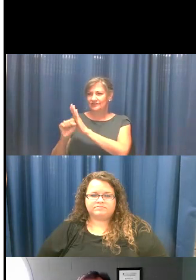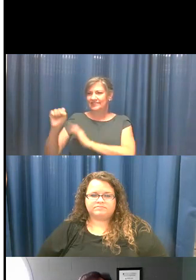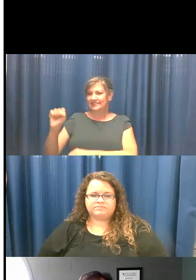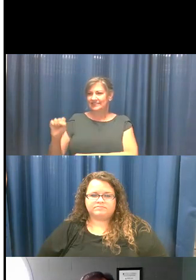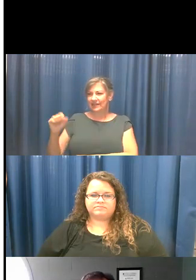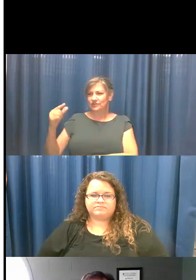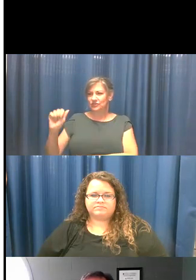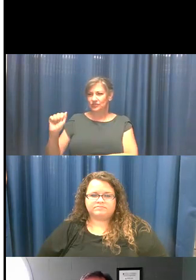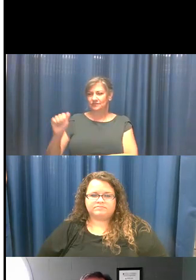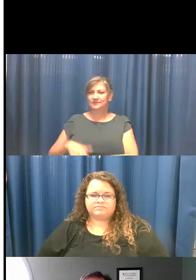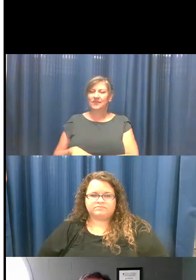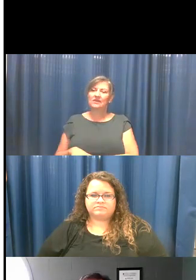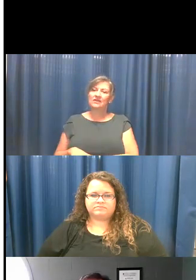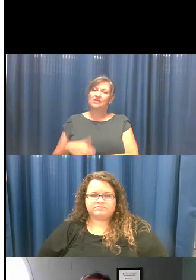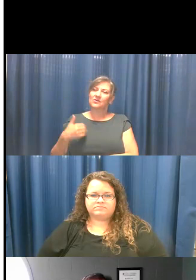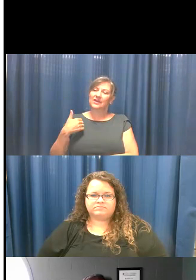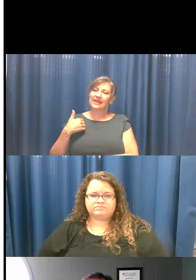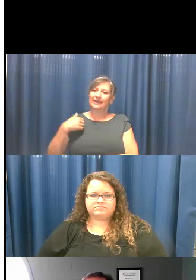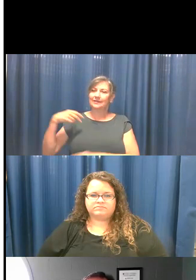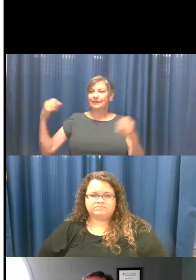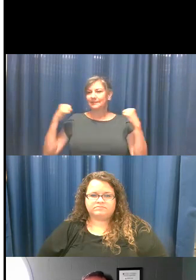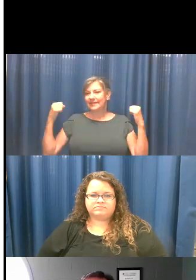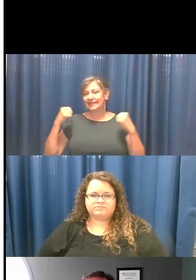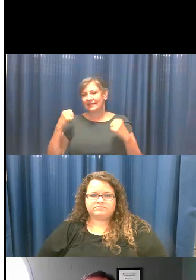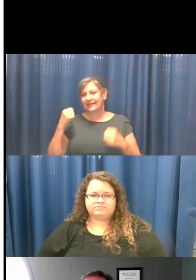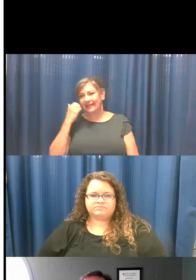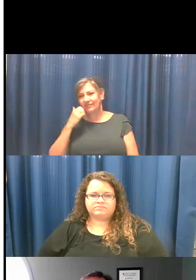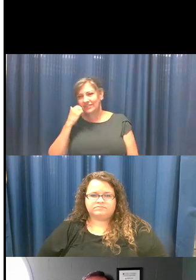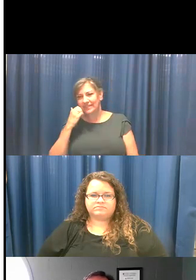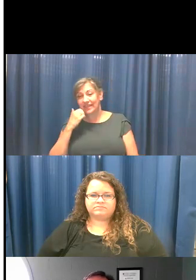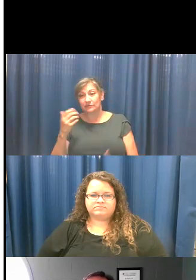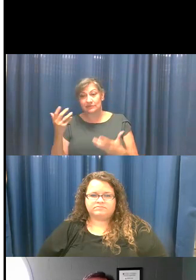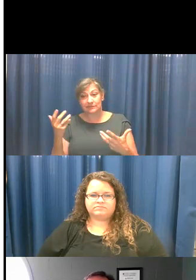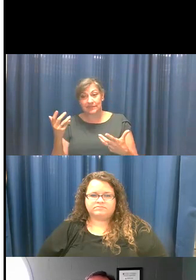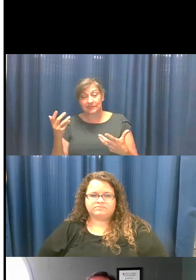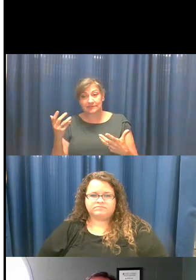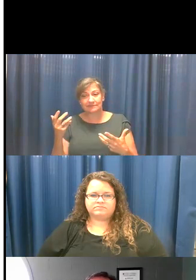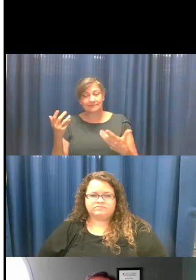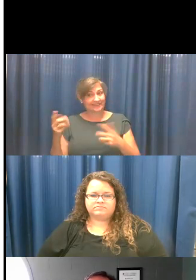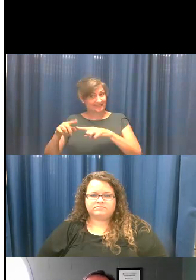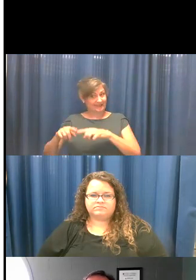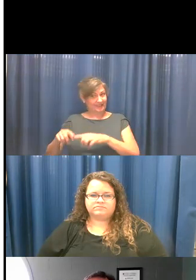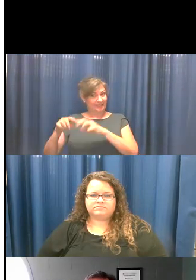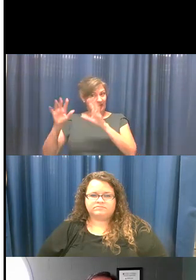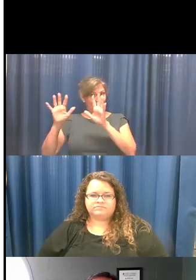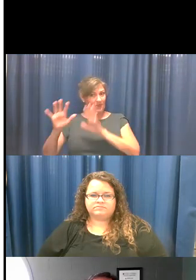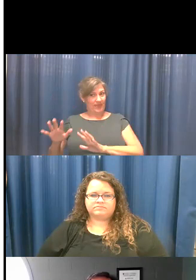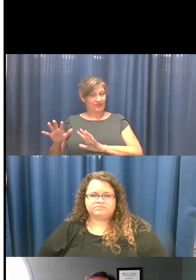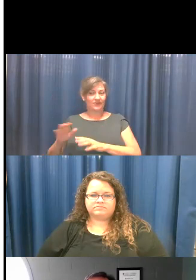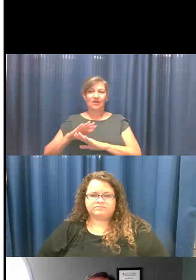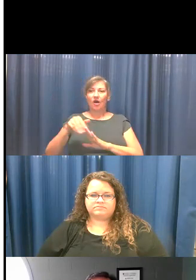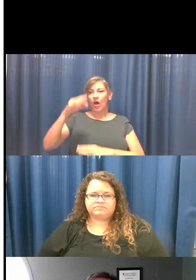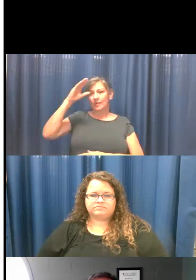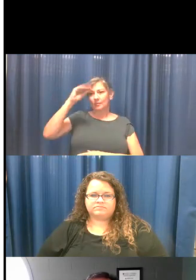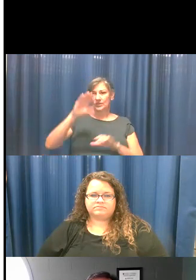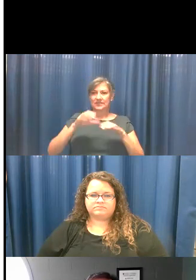lot of resources, so PE every day pretty well consisted of, depending on the weather, all the boys in the